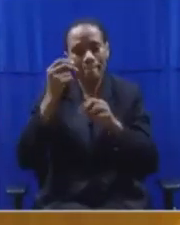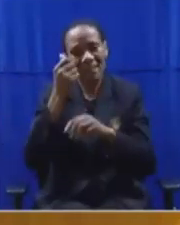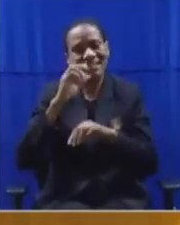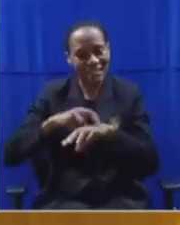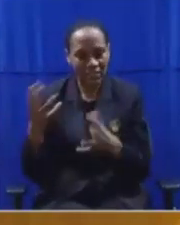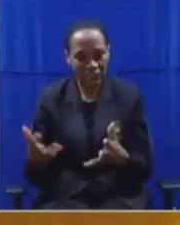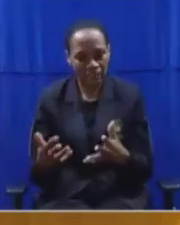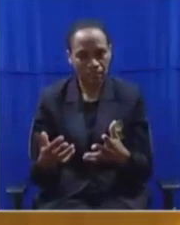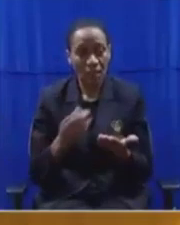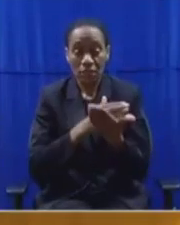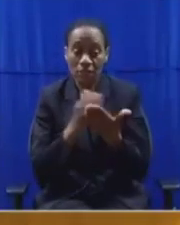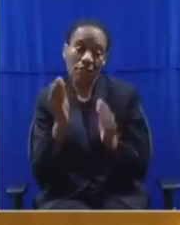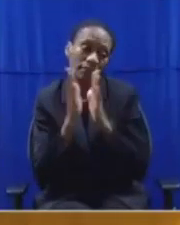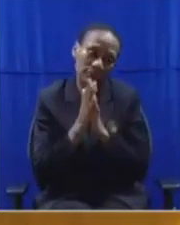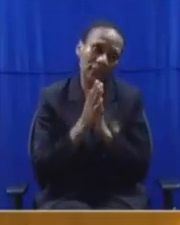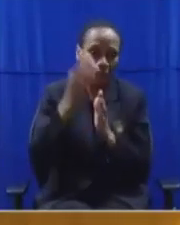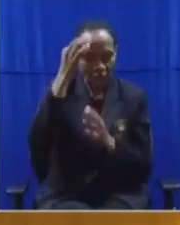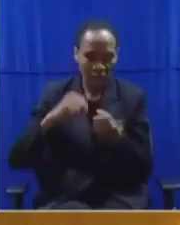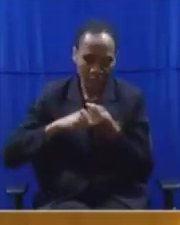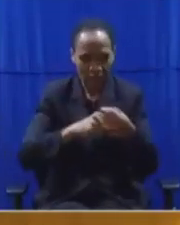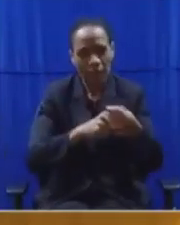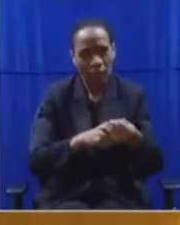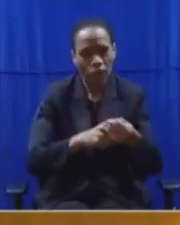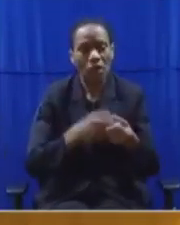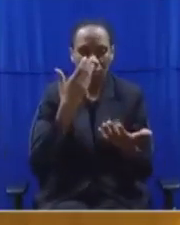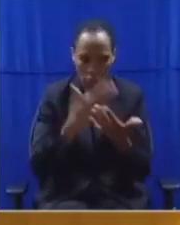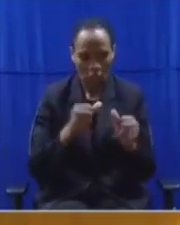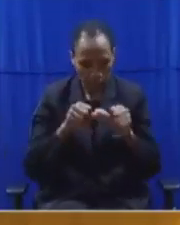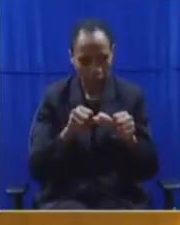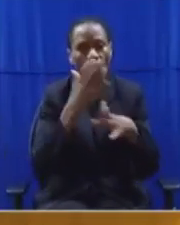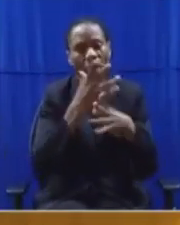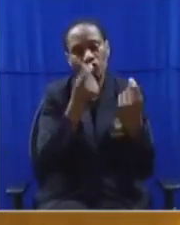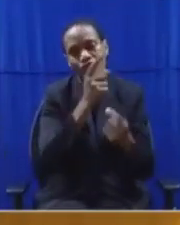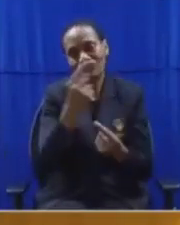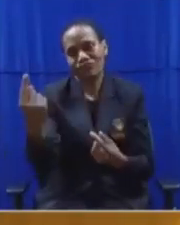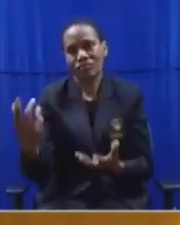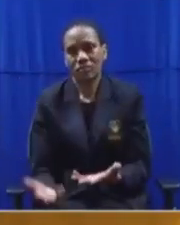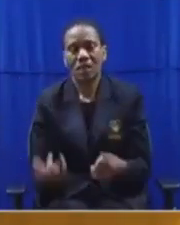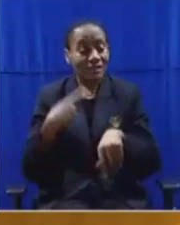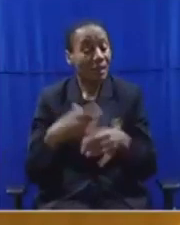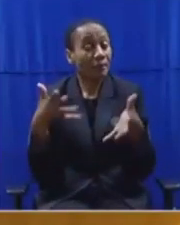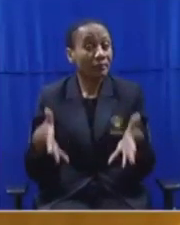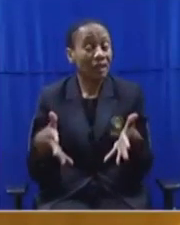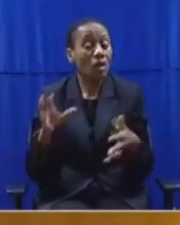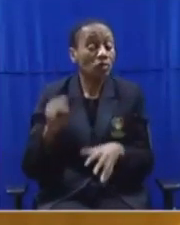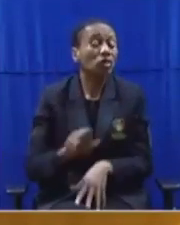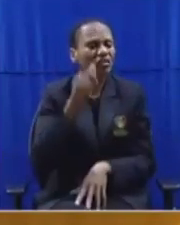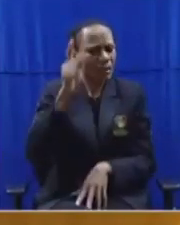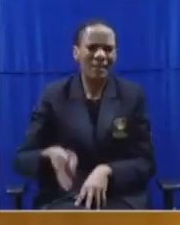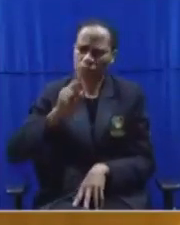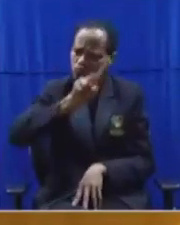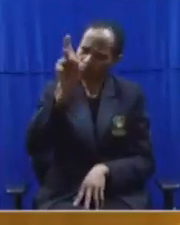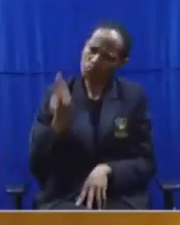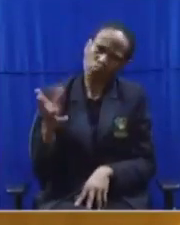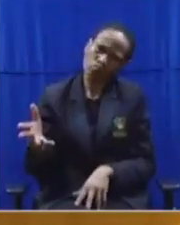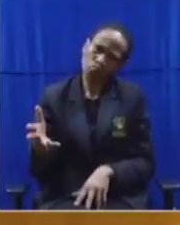with several requesting state support just to continue operating. Isn't it about time that the country asks the question,